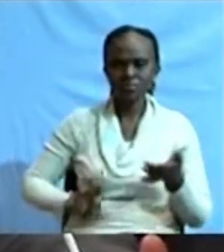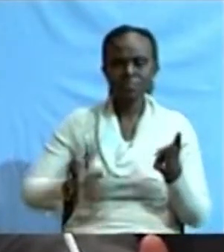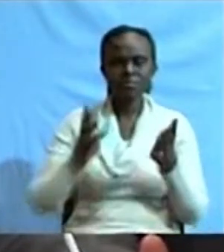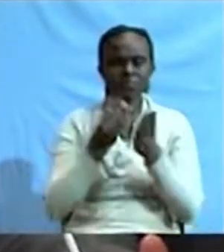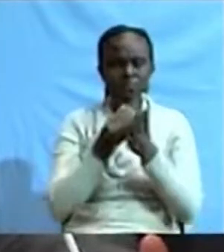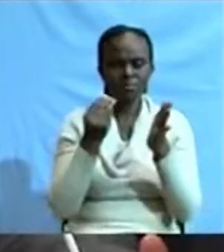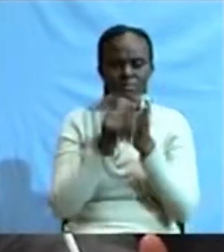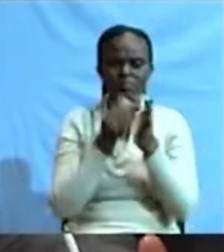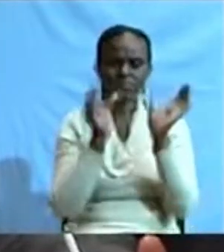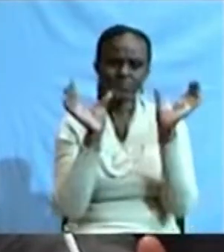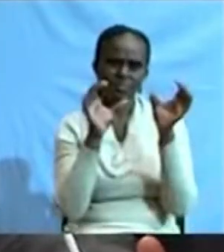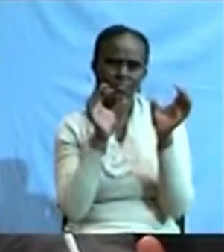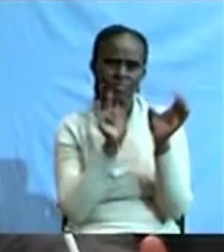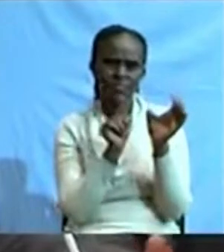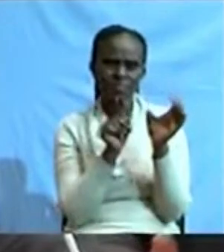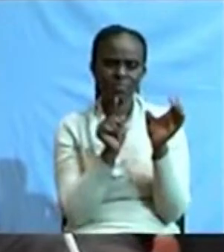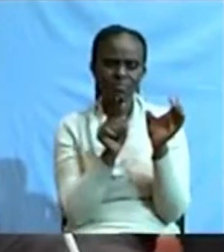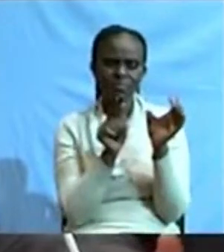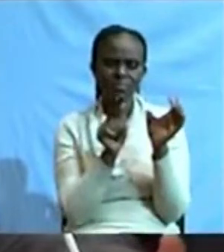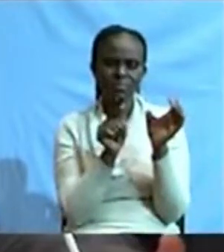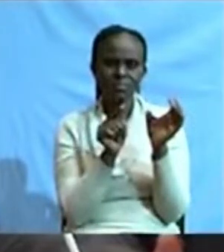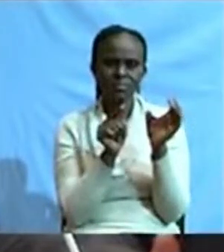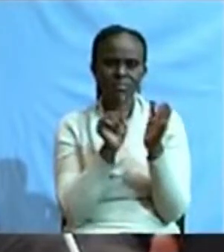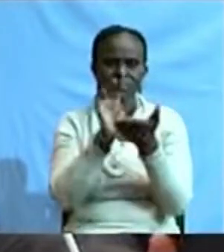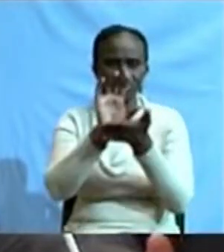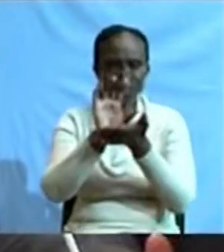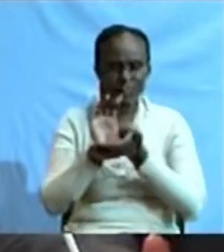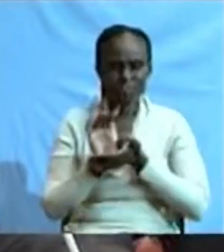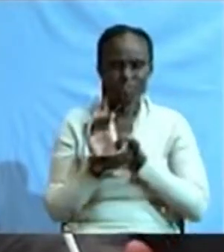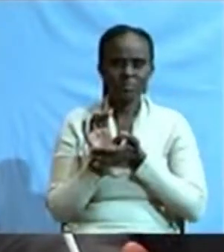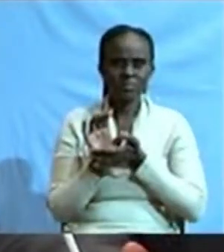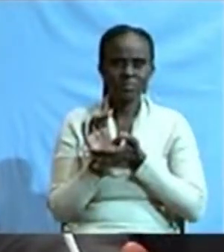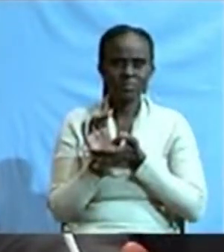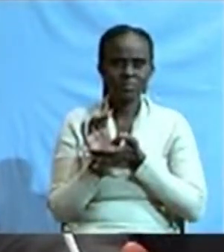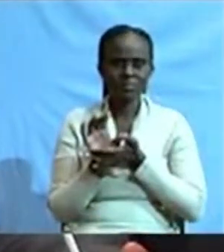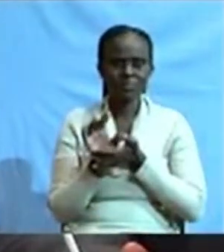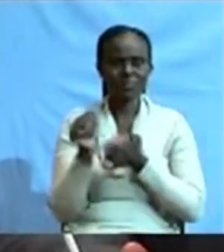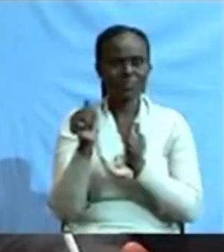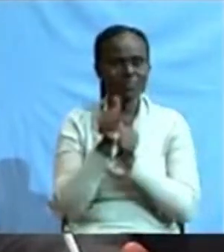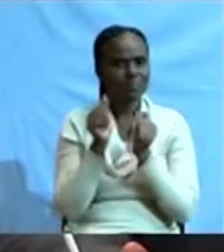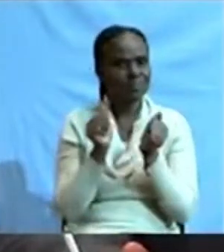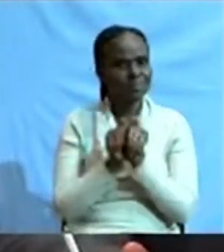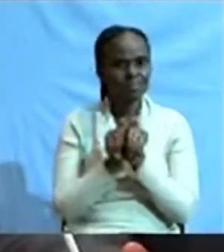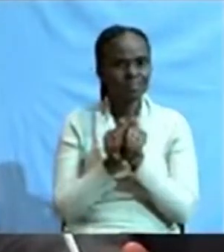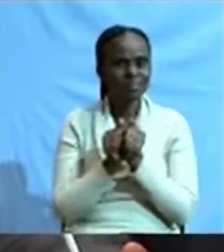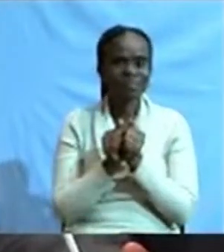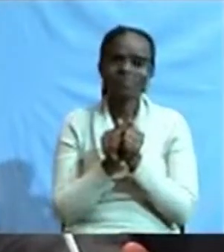Chair, the council borrowed about